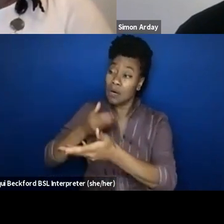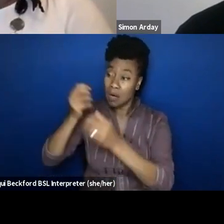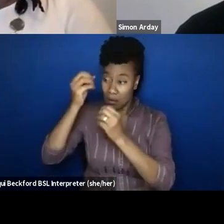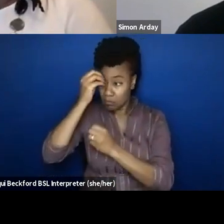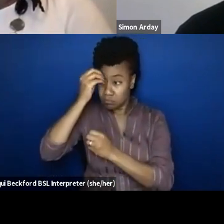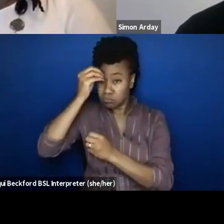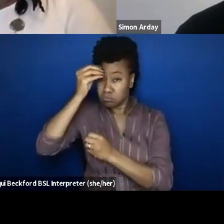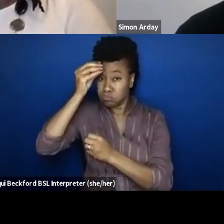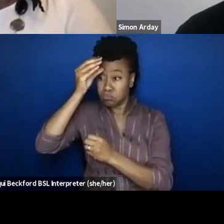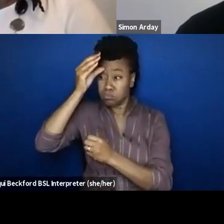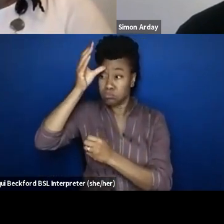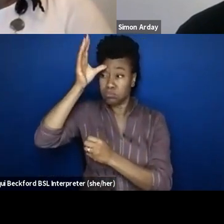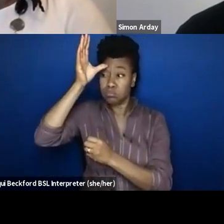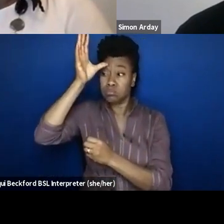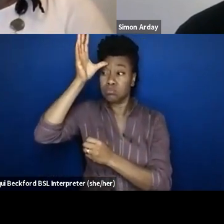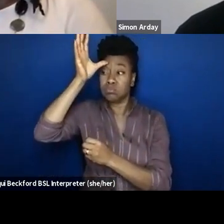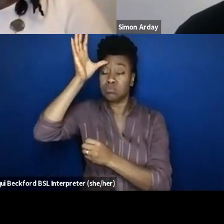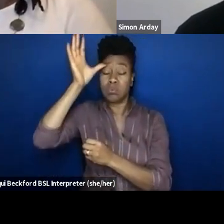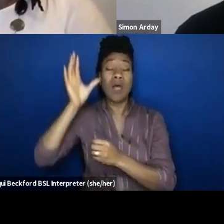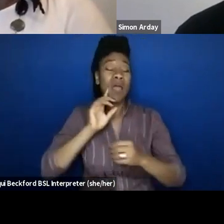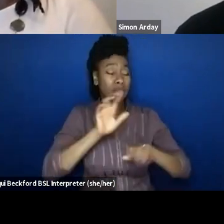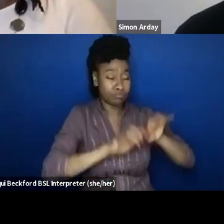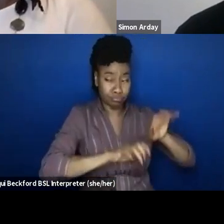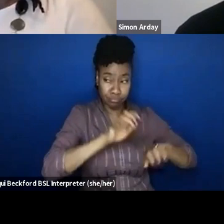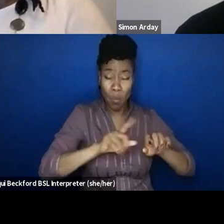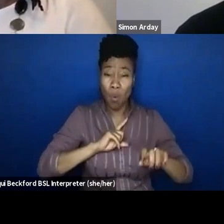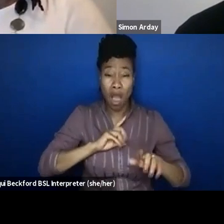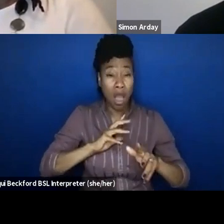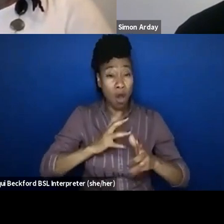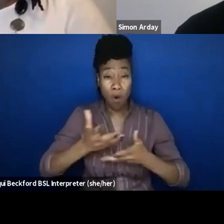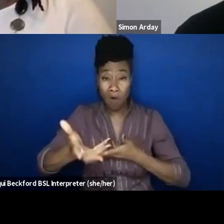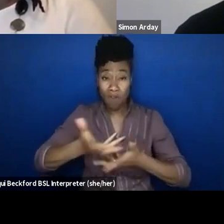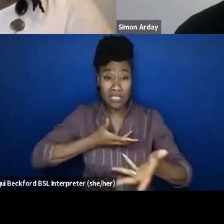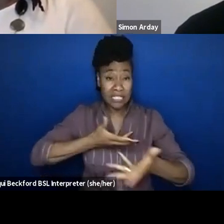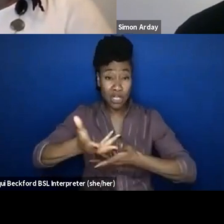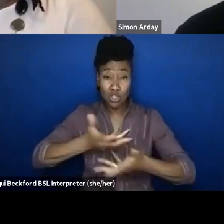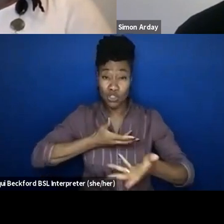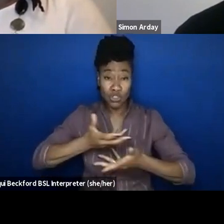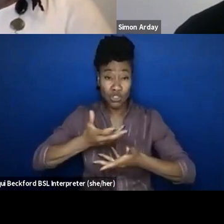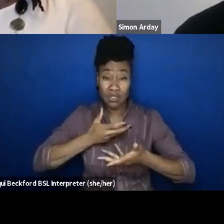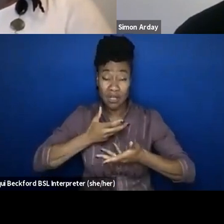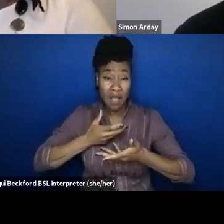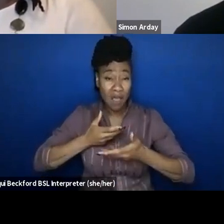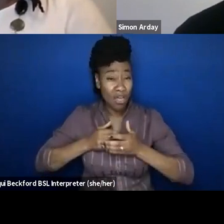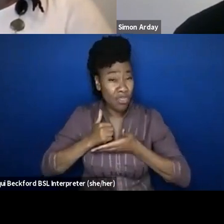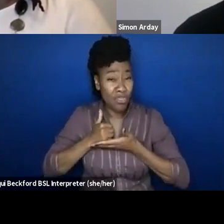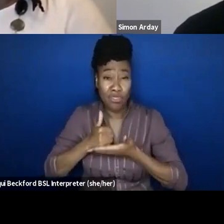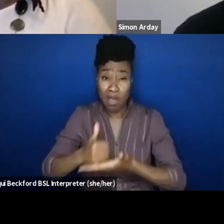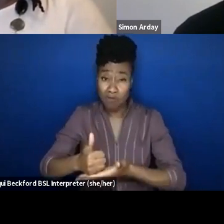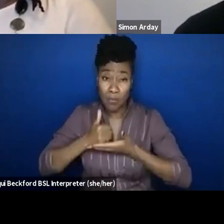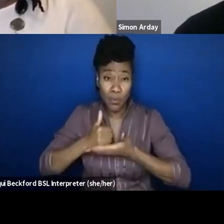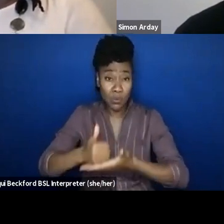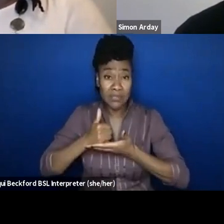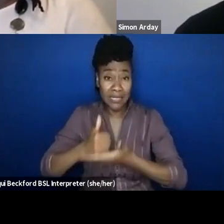conversation is therapeutic. Listening and being heard is therapeutic. Even if it's not the